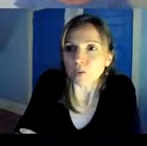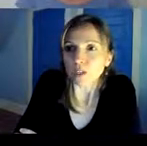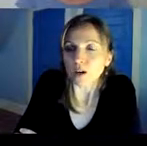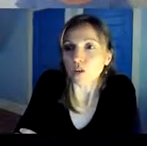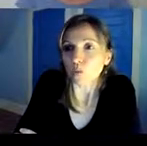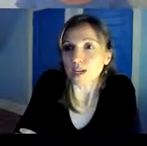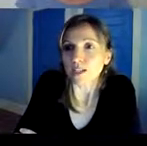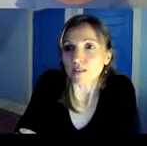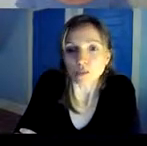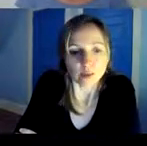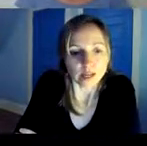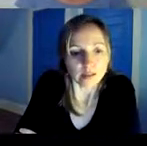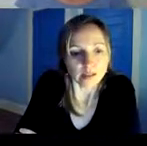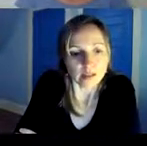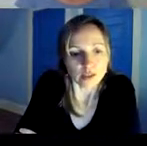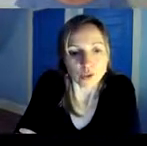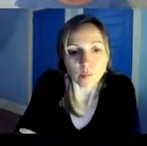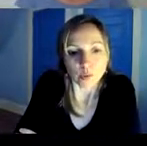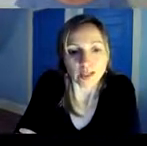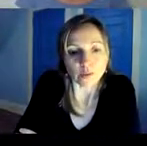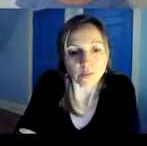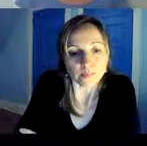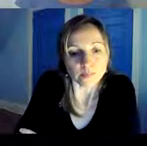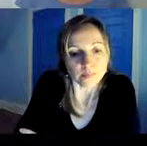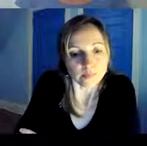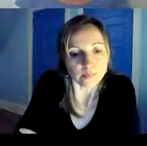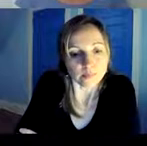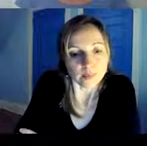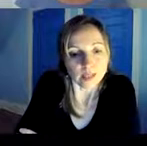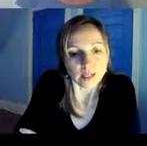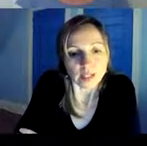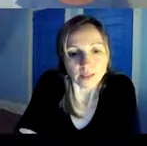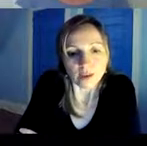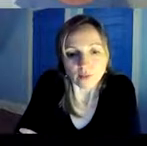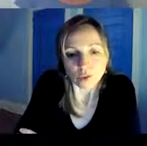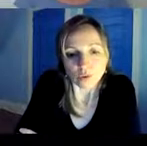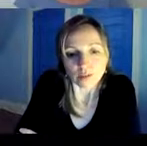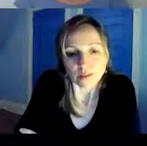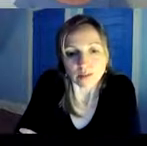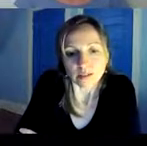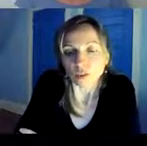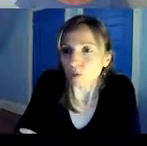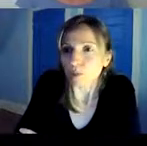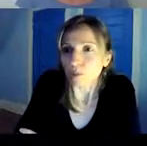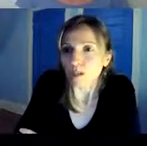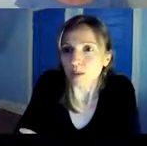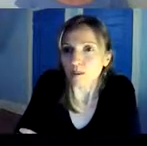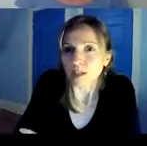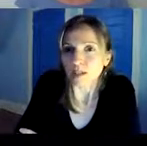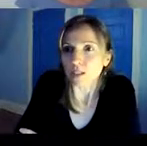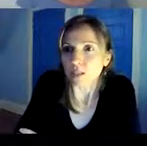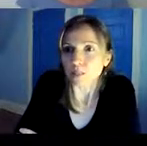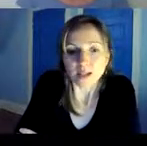don't and it's really hard, you could wait till after the rain to try and pull it out. If you have heavy soil and you're really worried